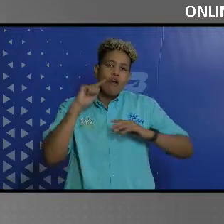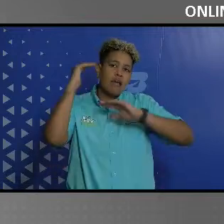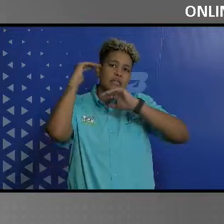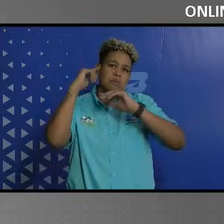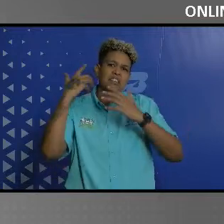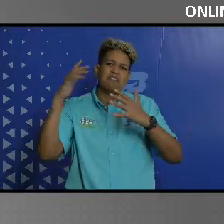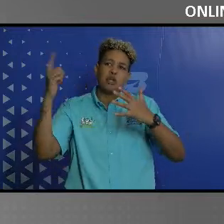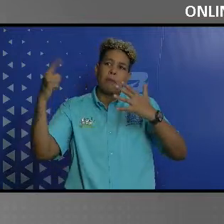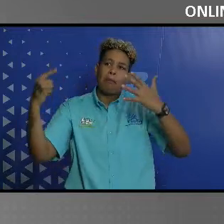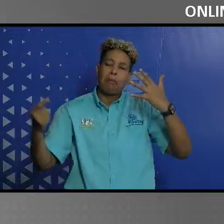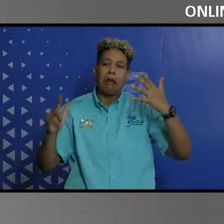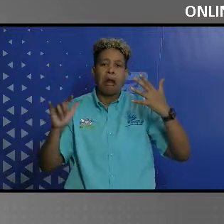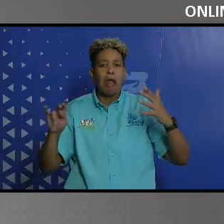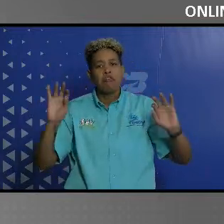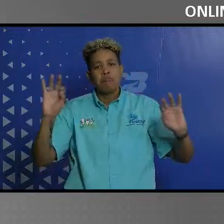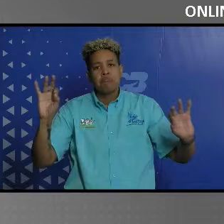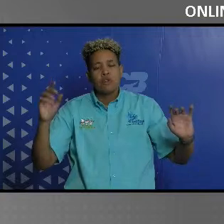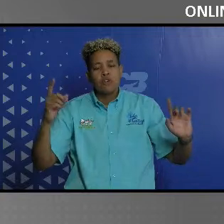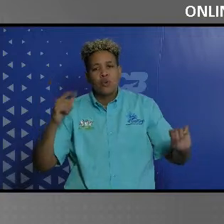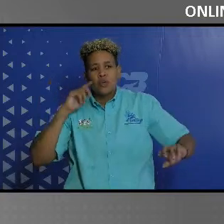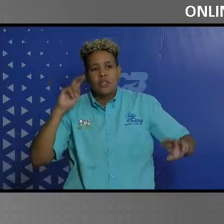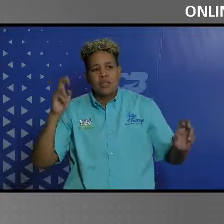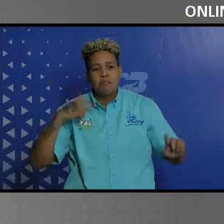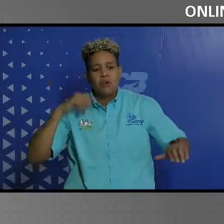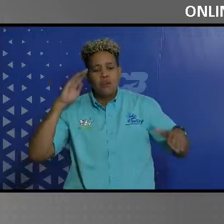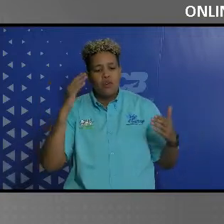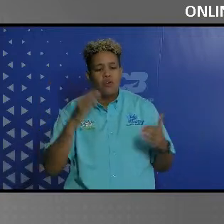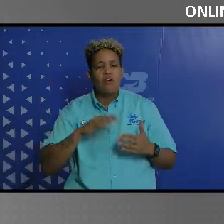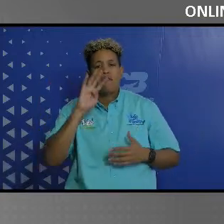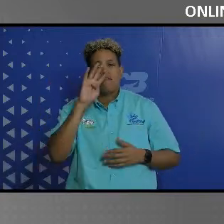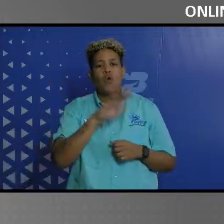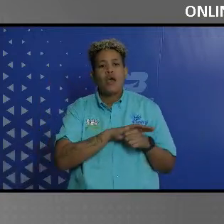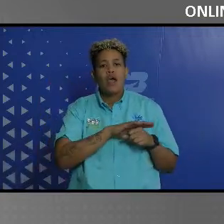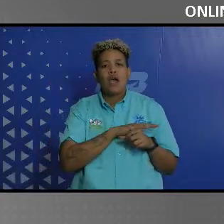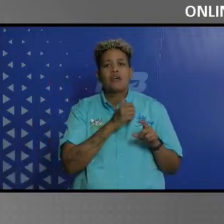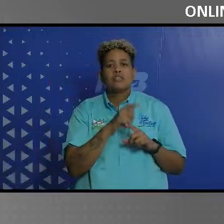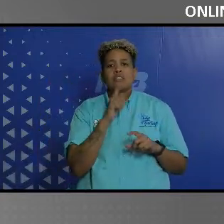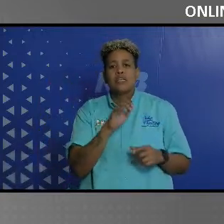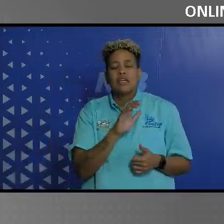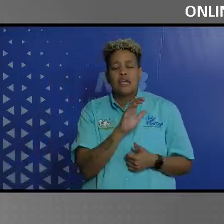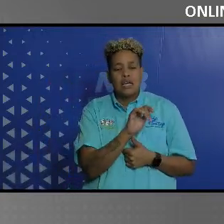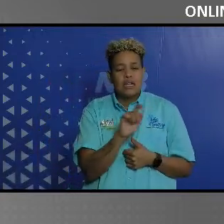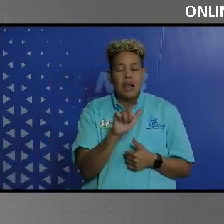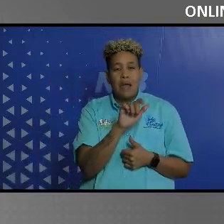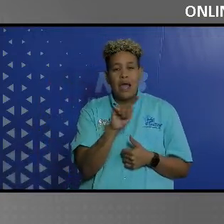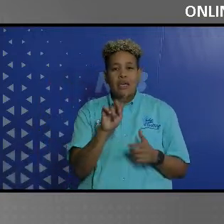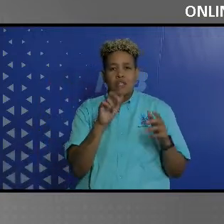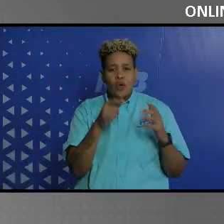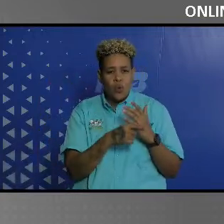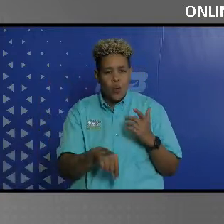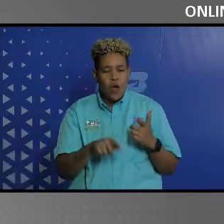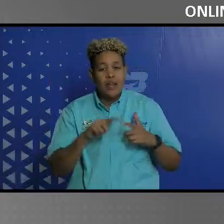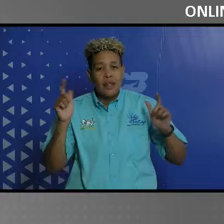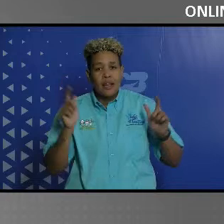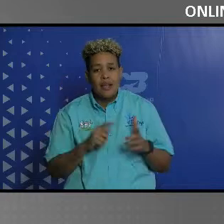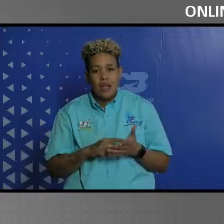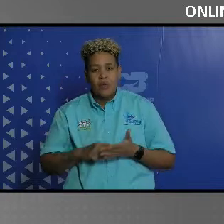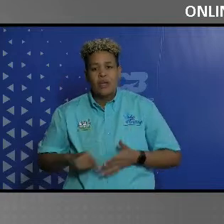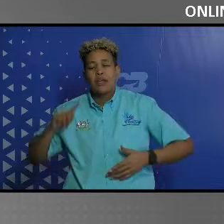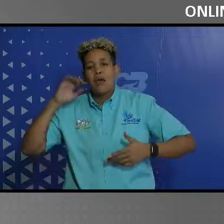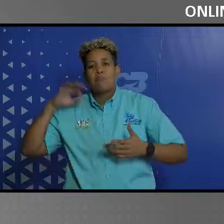expectations at Clarion. Thematically, I'm going to focus on 4 areas, that of capital, asset quality, liquidity, and